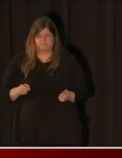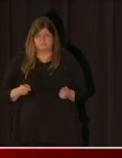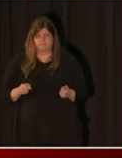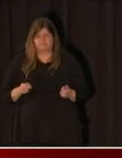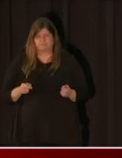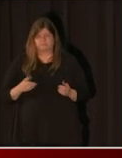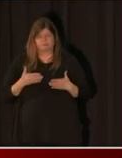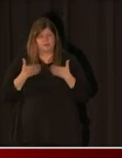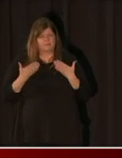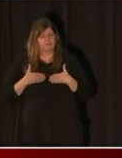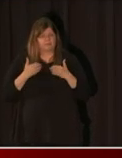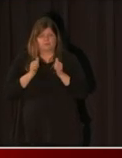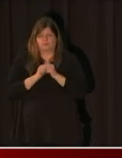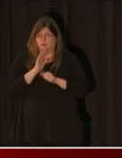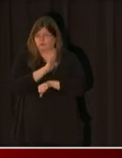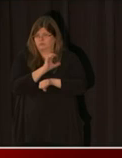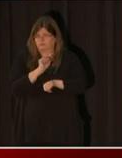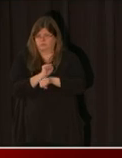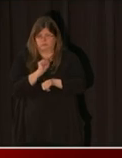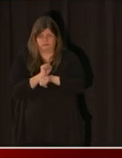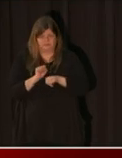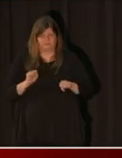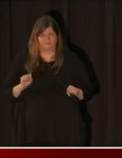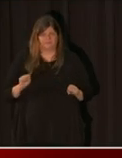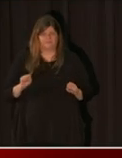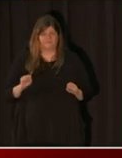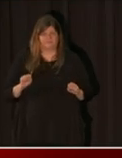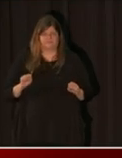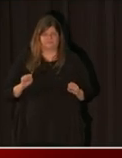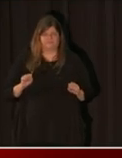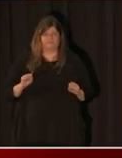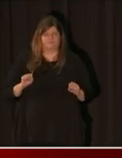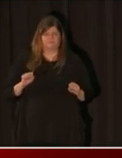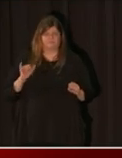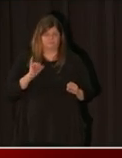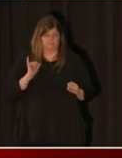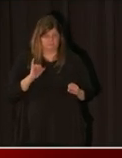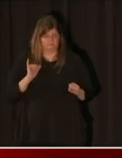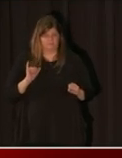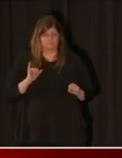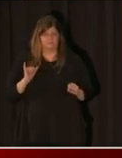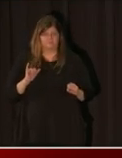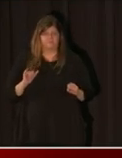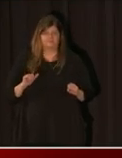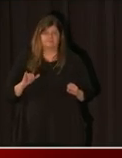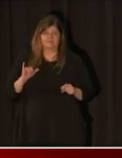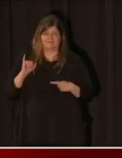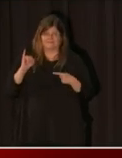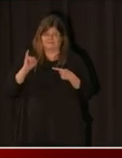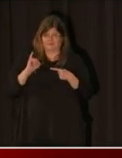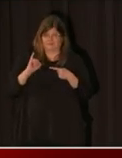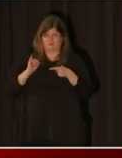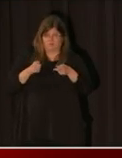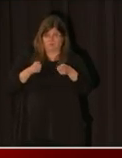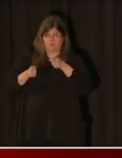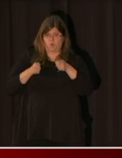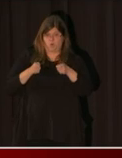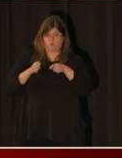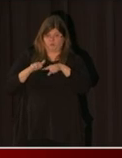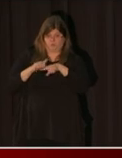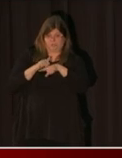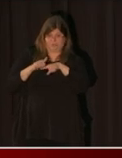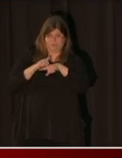at that. But we also know that the infection control practices that may be successful in